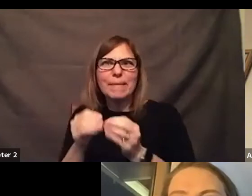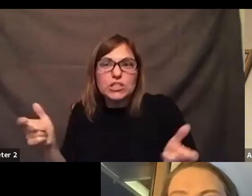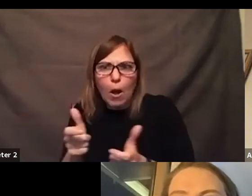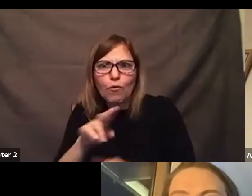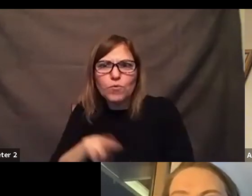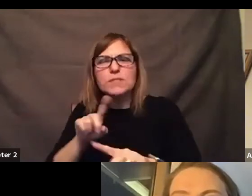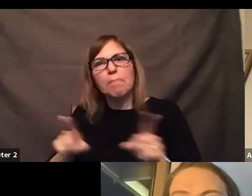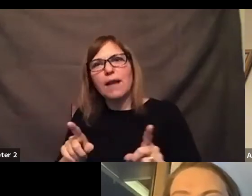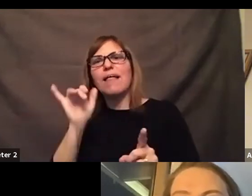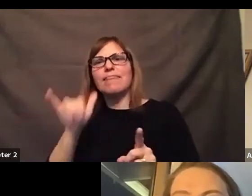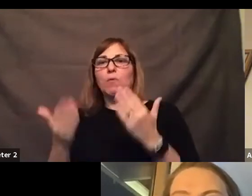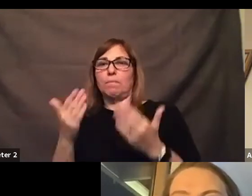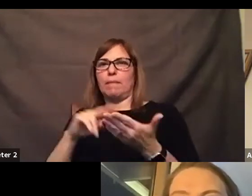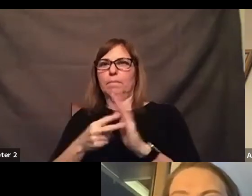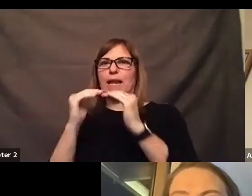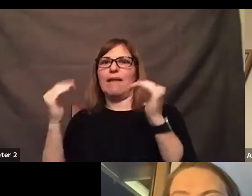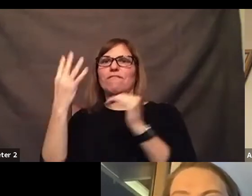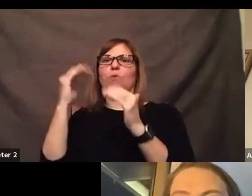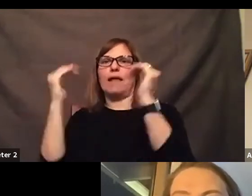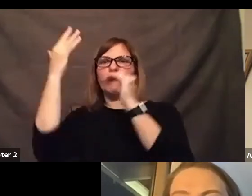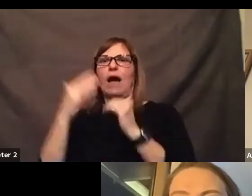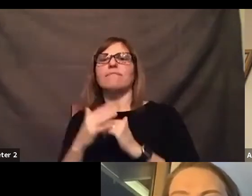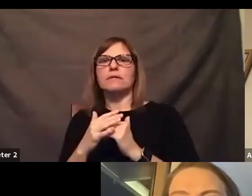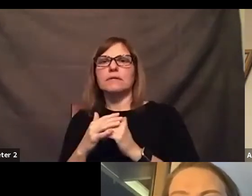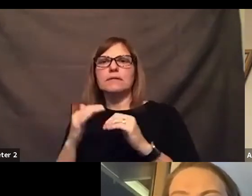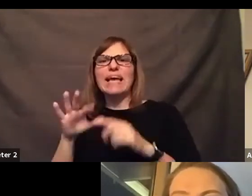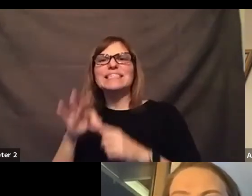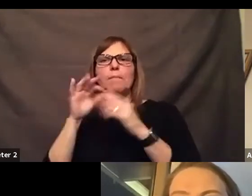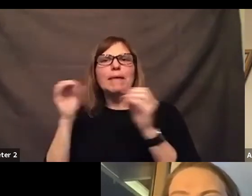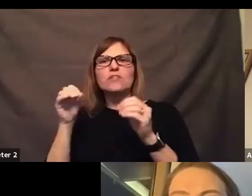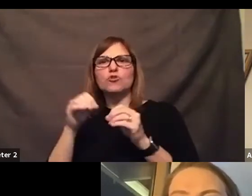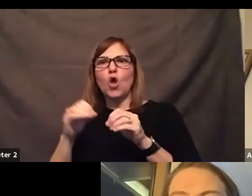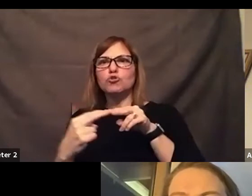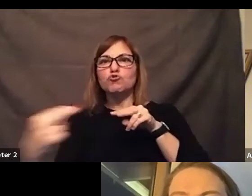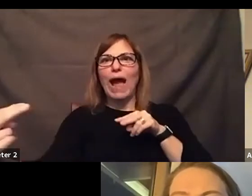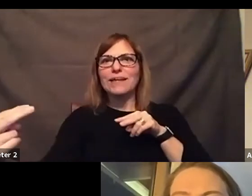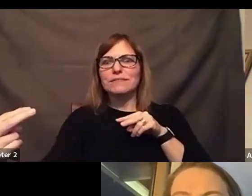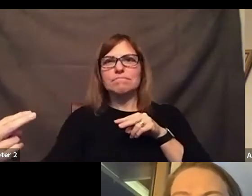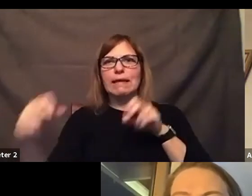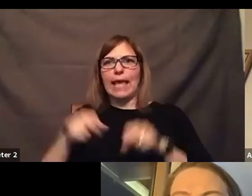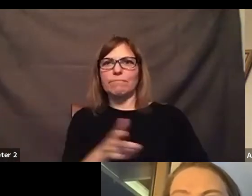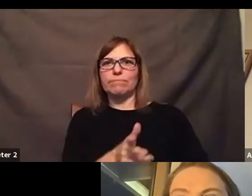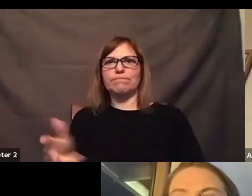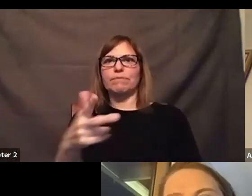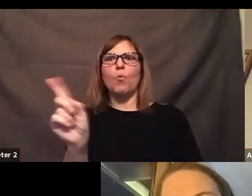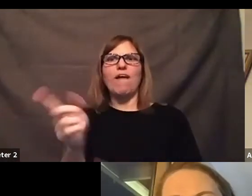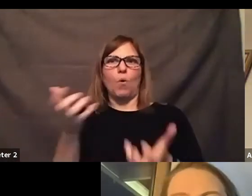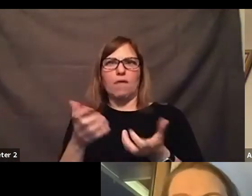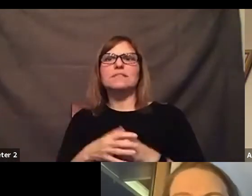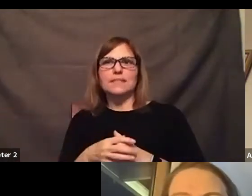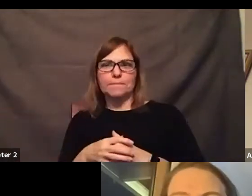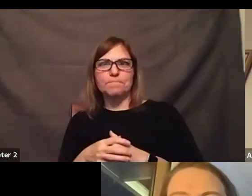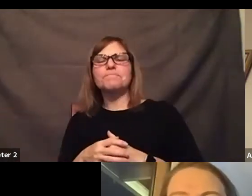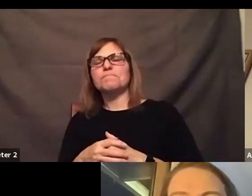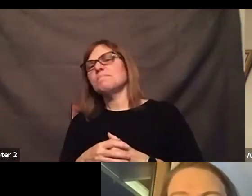be up at the level 4 or 5, except that it has no tracks and it just goes wherever it wants, and a lot slower. So really